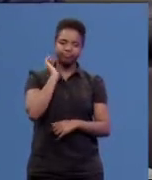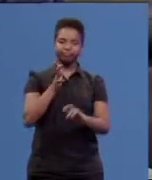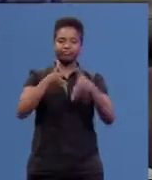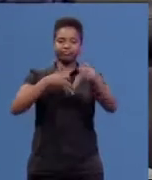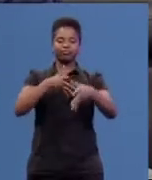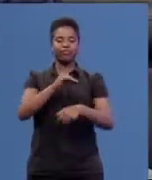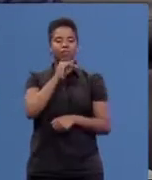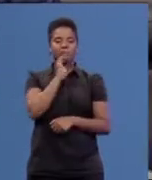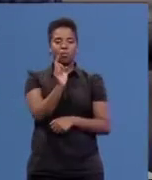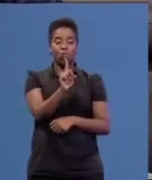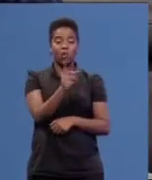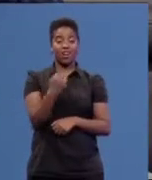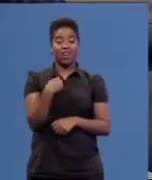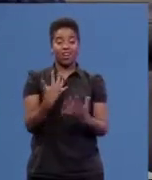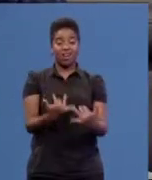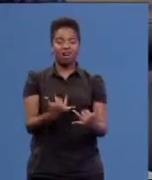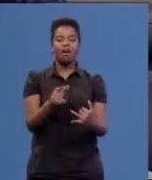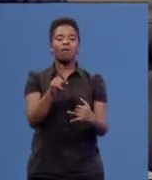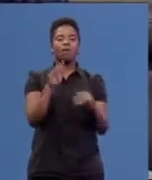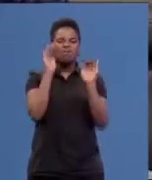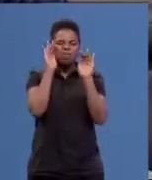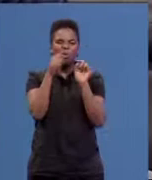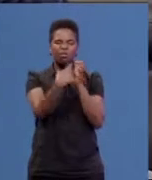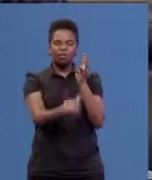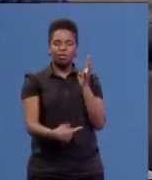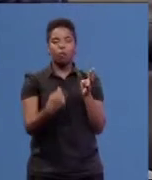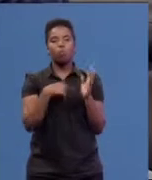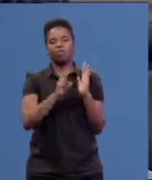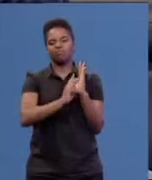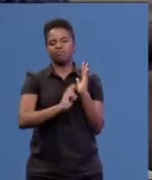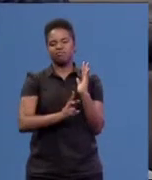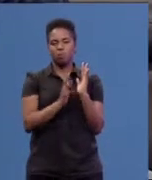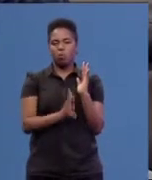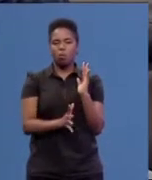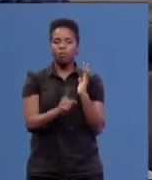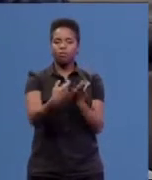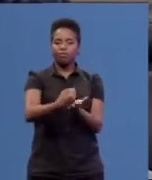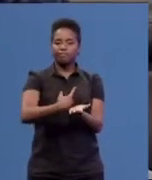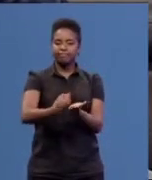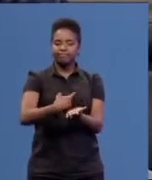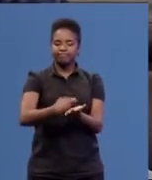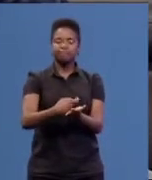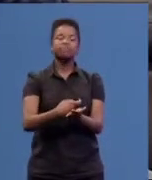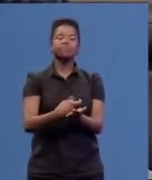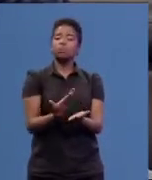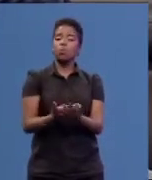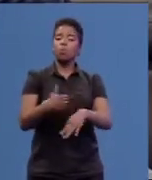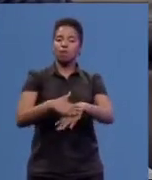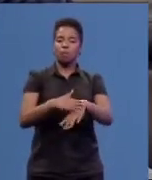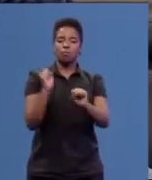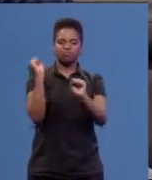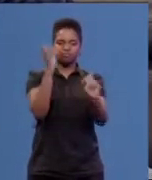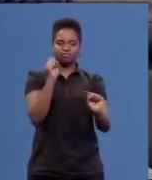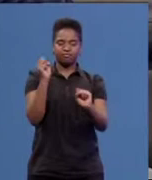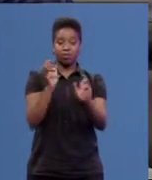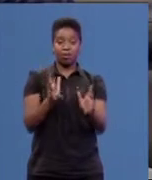be reading out a lot of your messages of condolences and also messages of honoring Utata Madiba right throughout the entire show. And we're now joined here in the